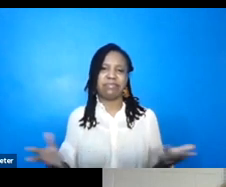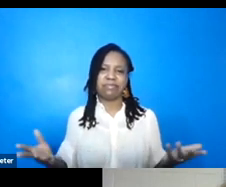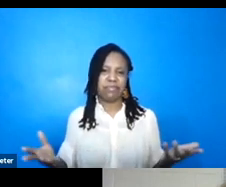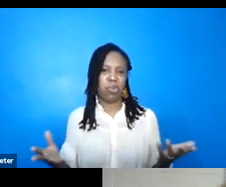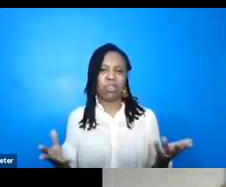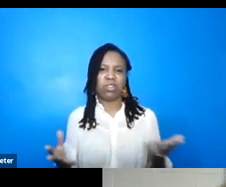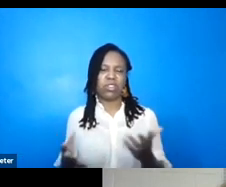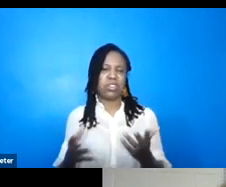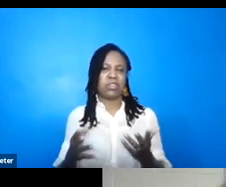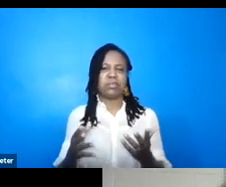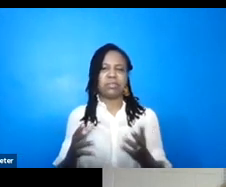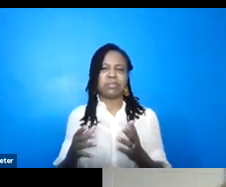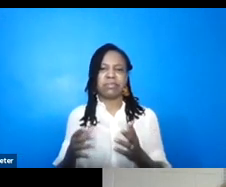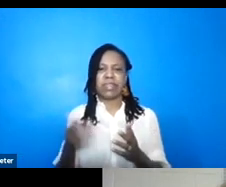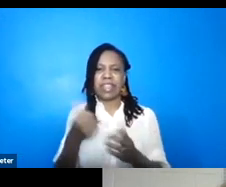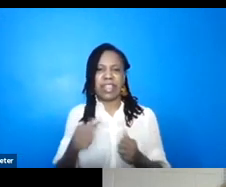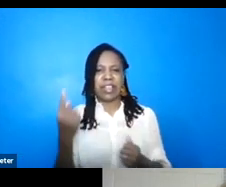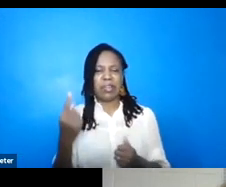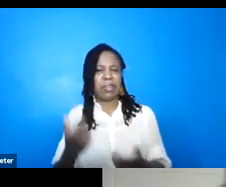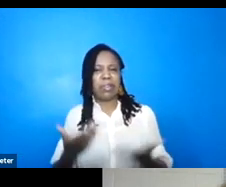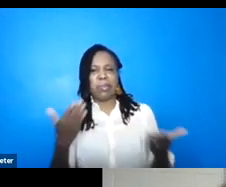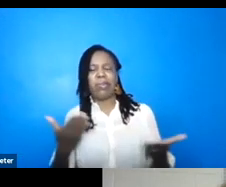anyone that is offering assistance to them.